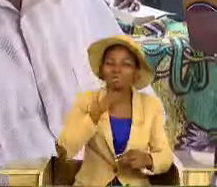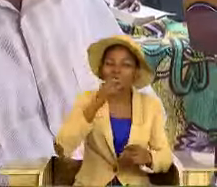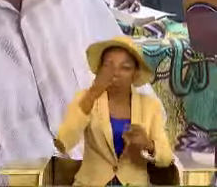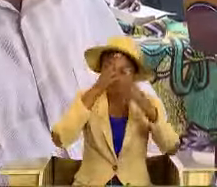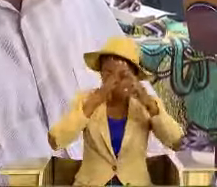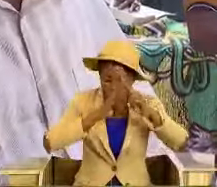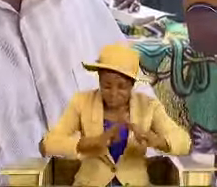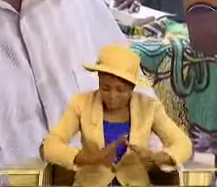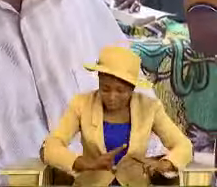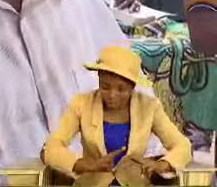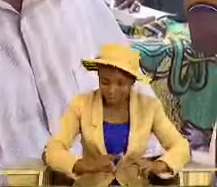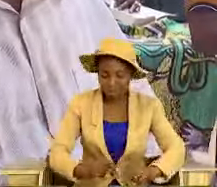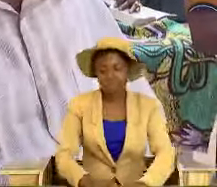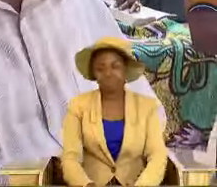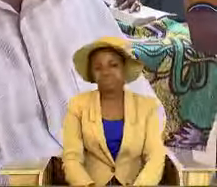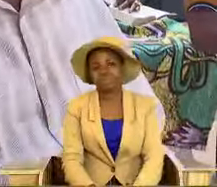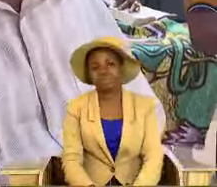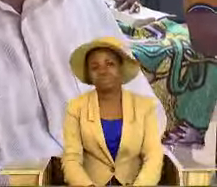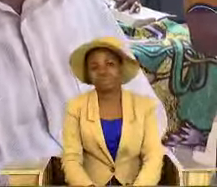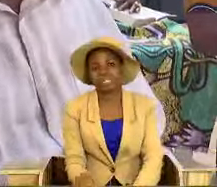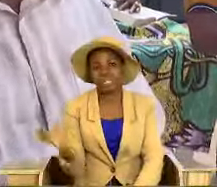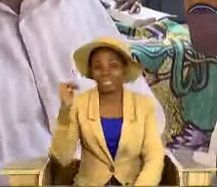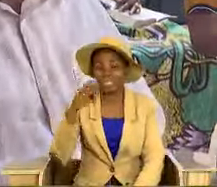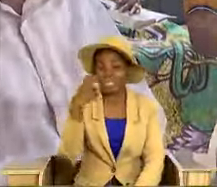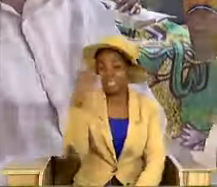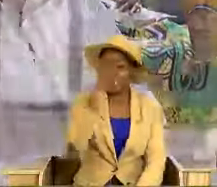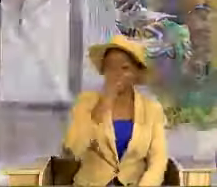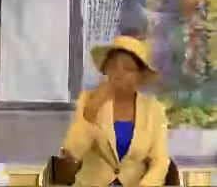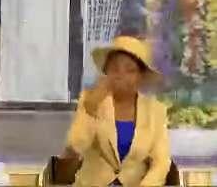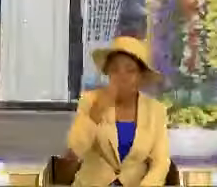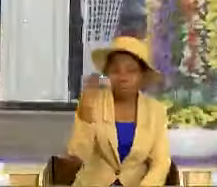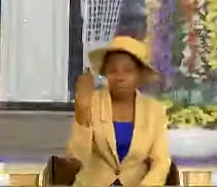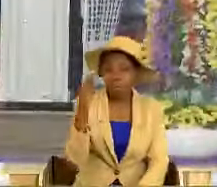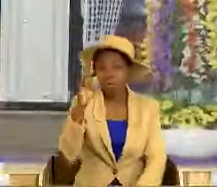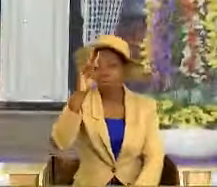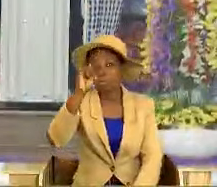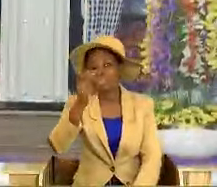all they spoke of Nazareth with